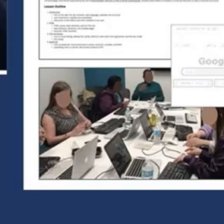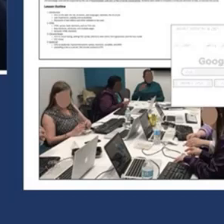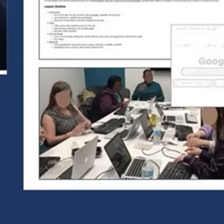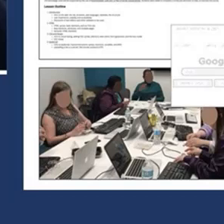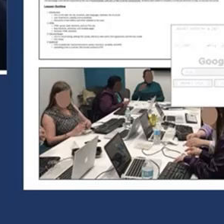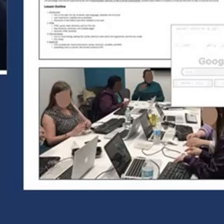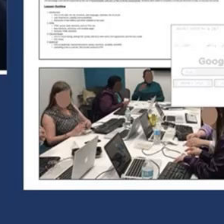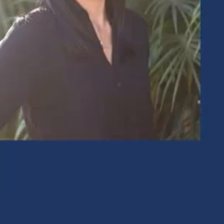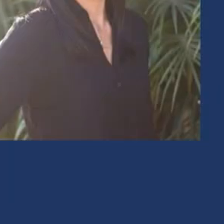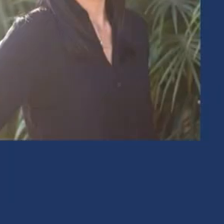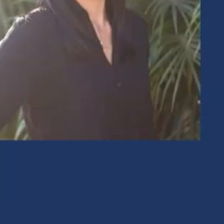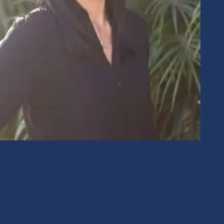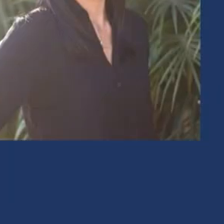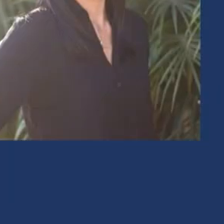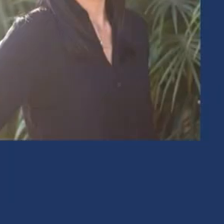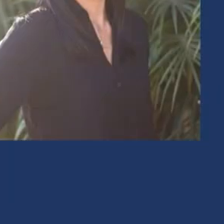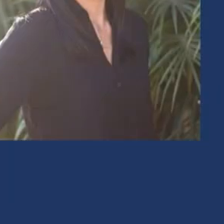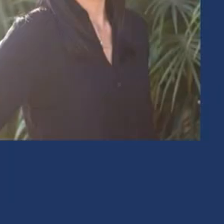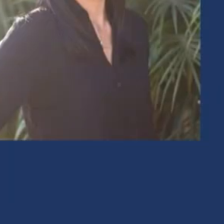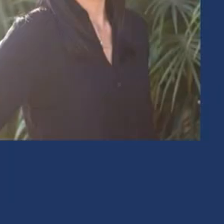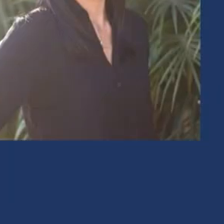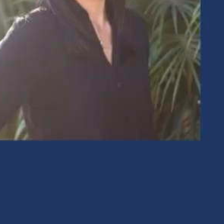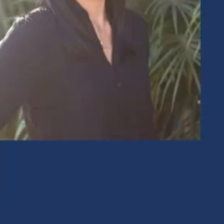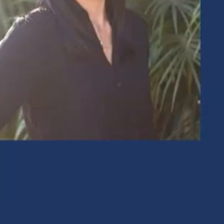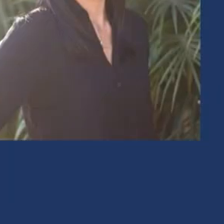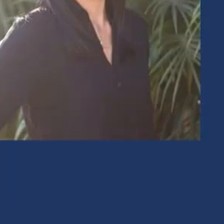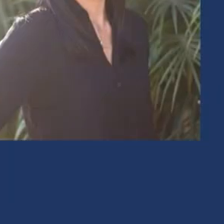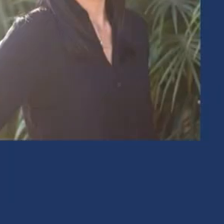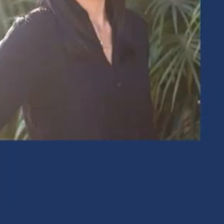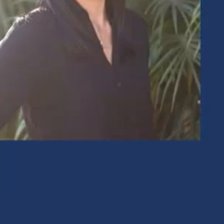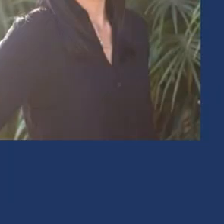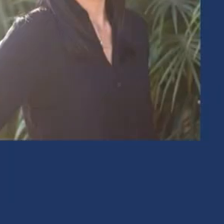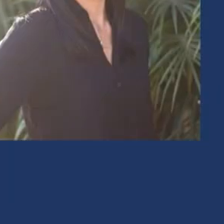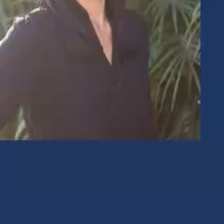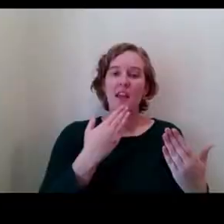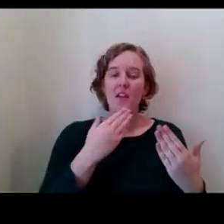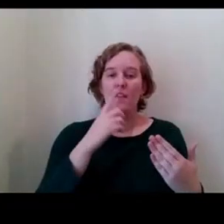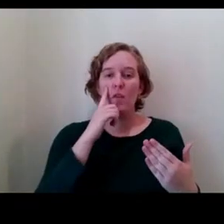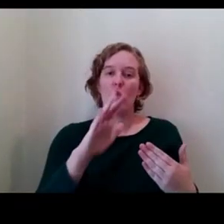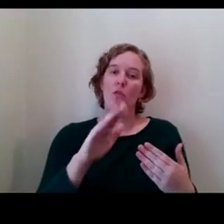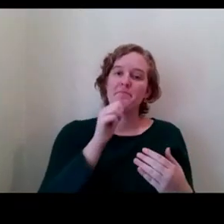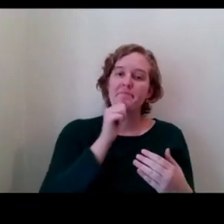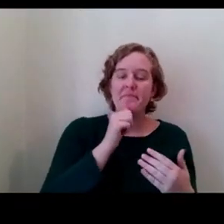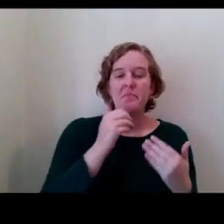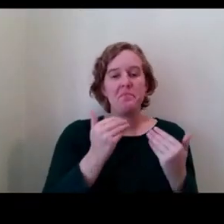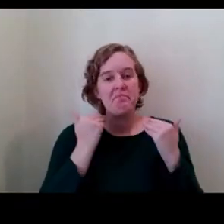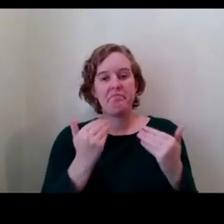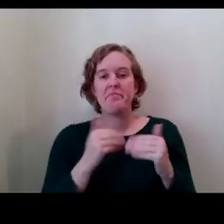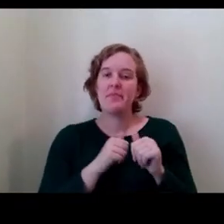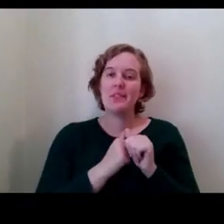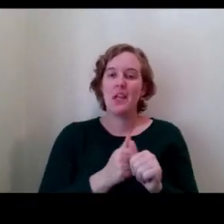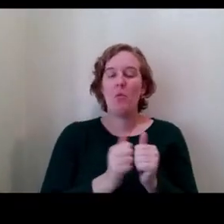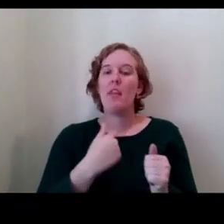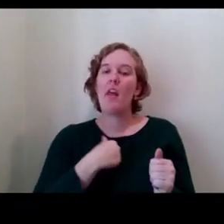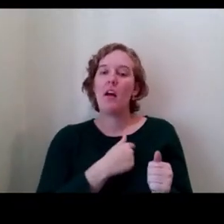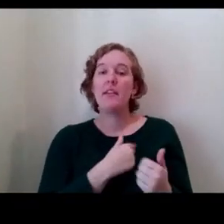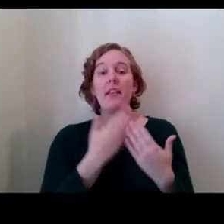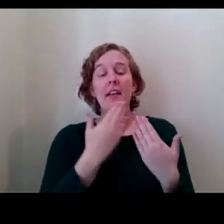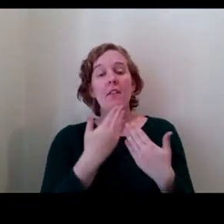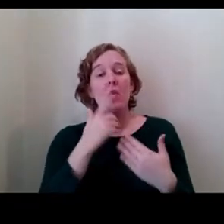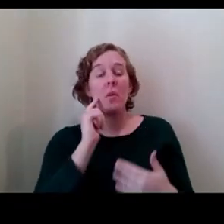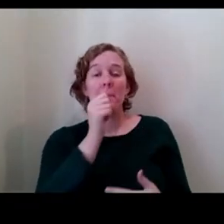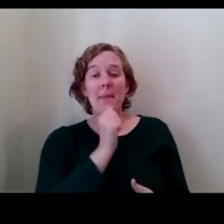Good morning, everyone. Welcome back. Thanks for your determination, for sticking with us. Thanks for your